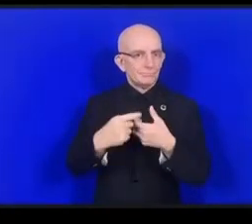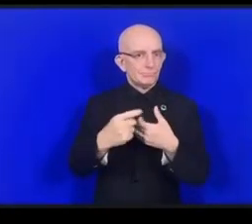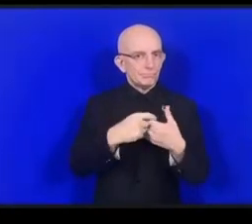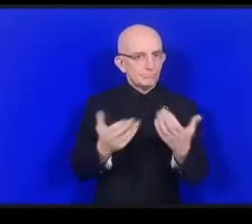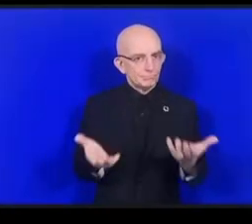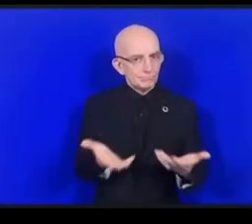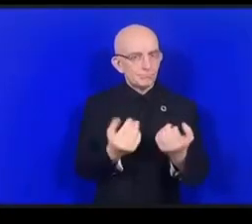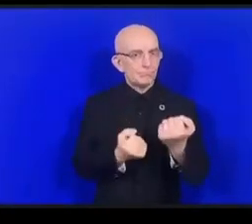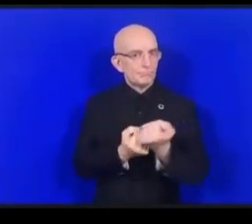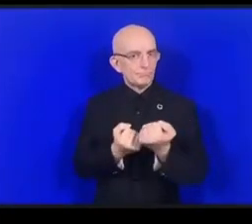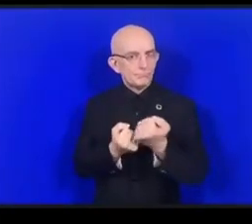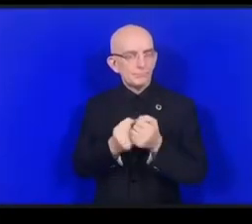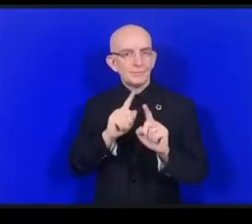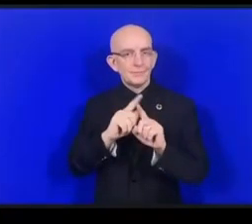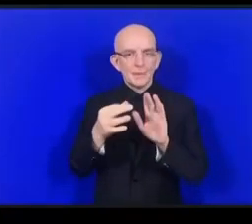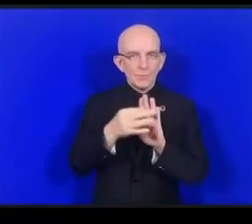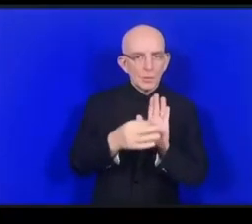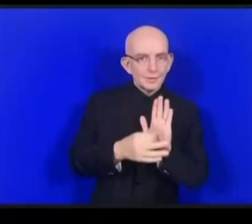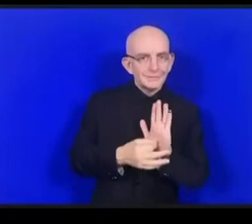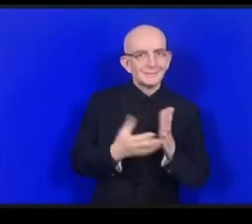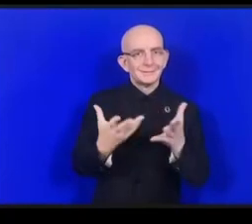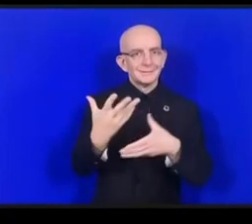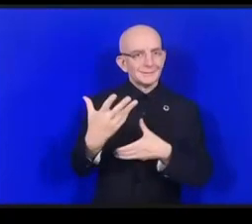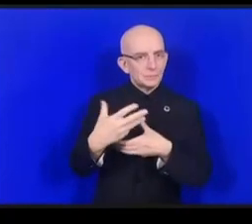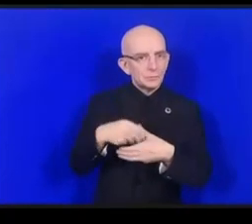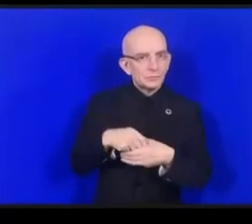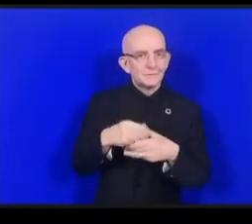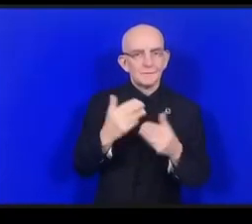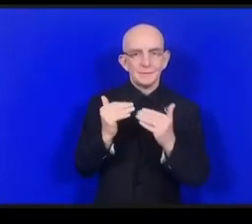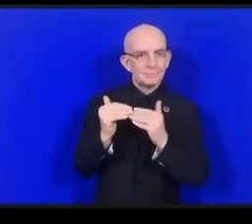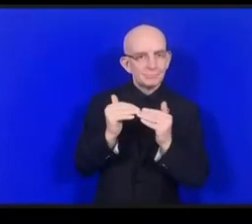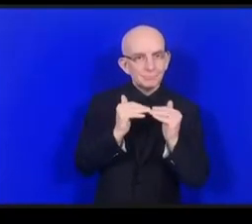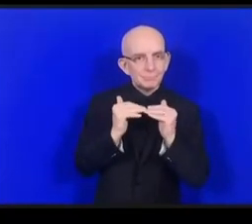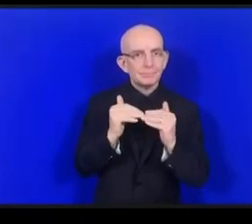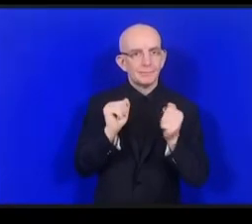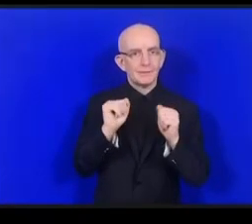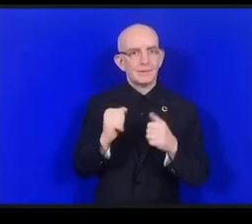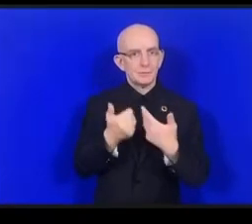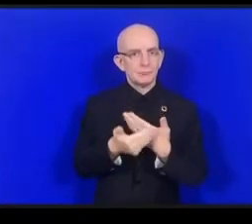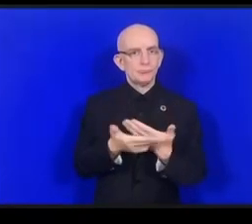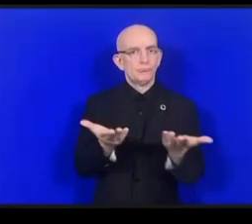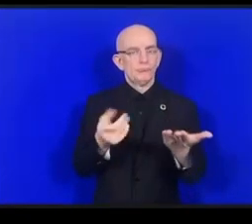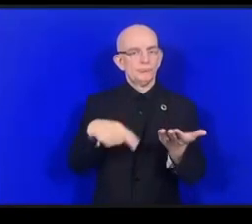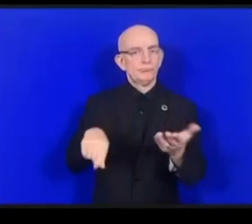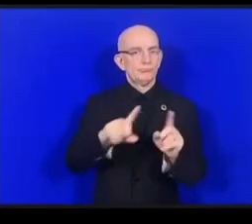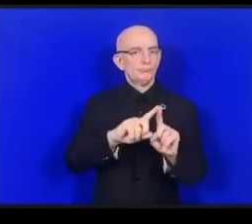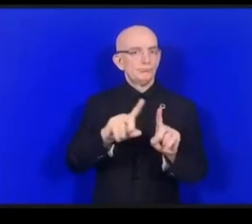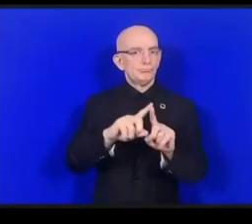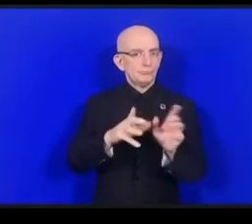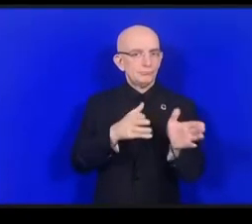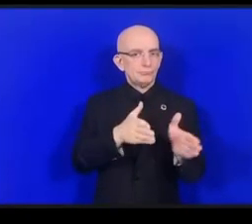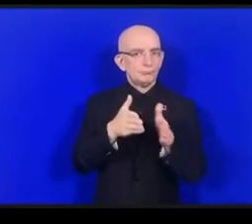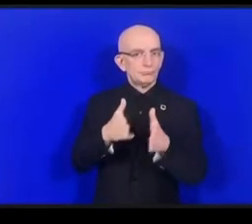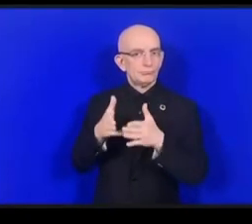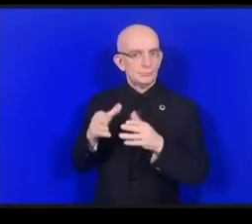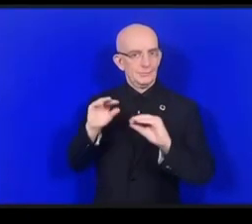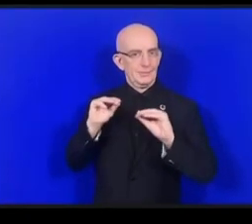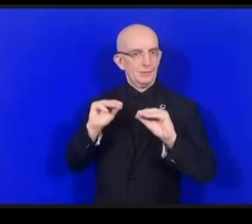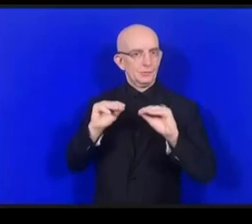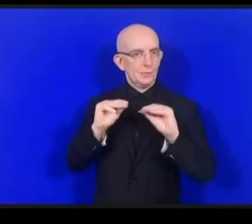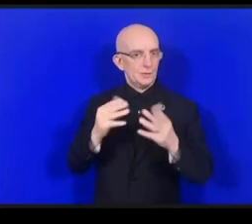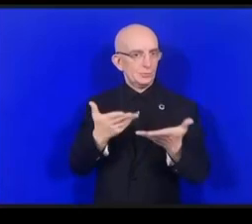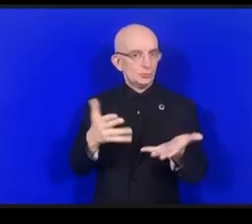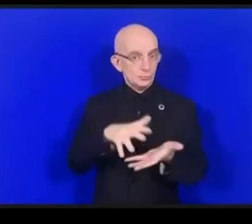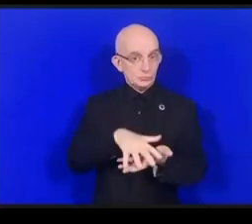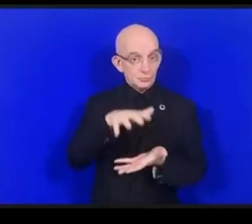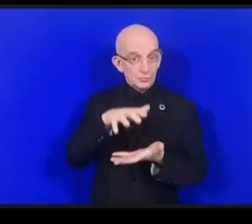formats of educational resources, including persons with disabilities. It's about nurturing sustainable models for OER